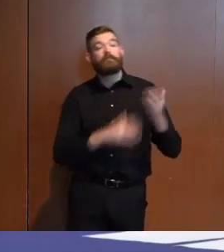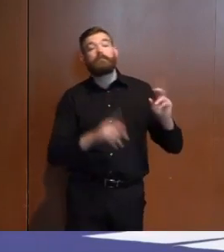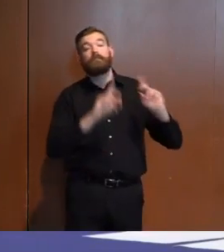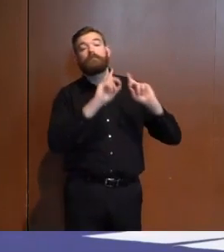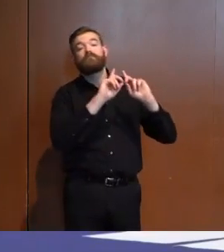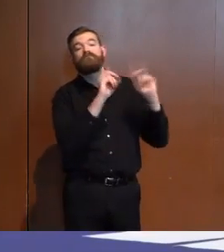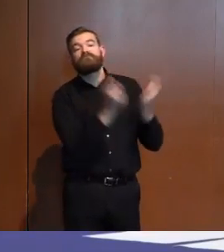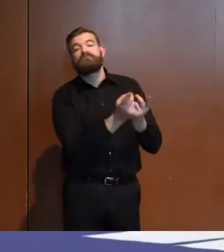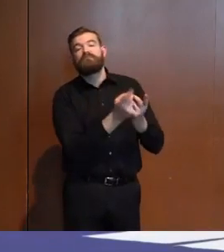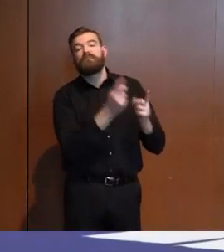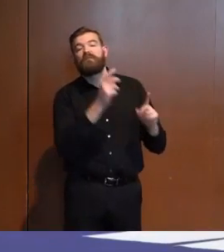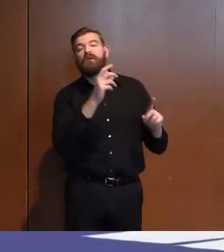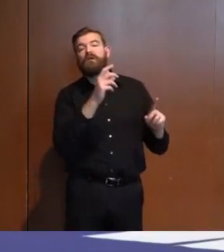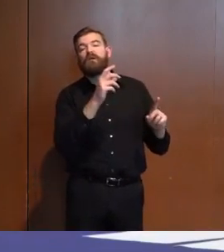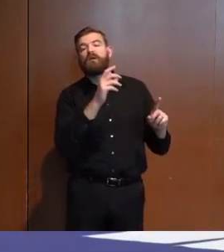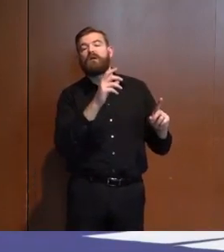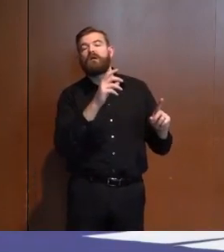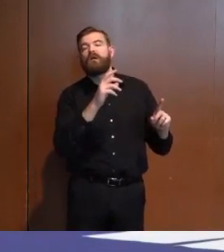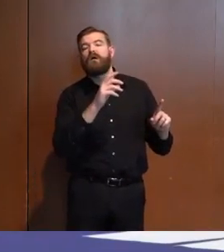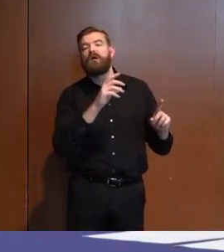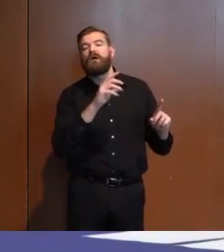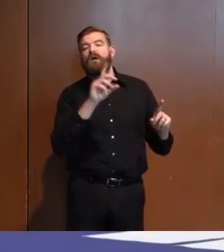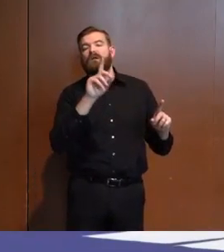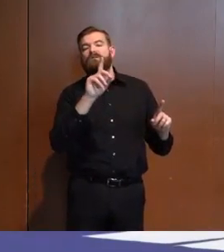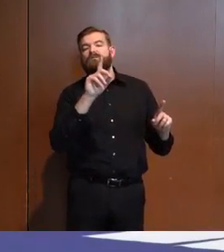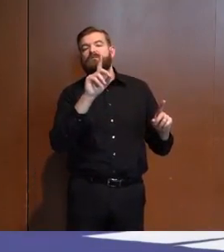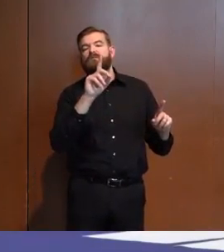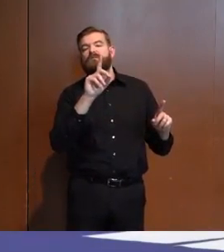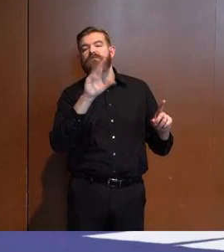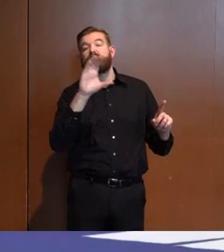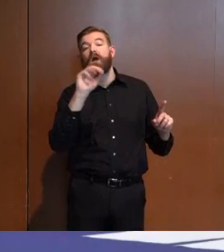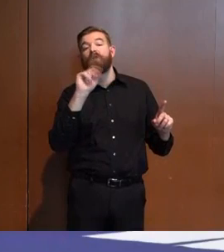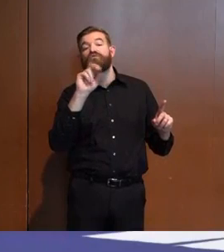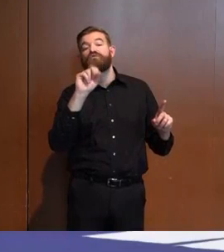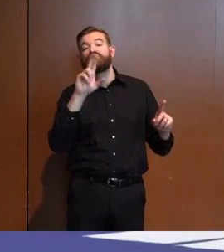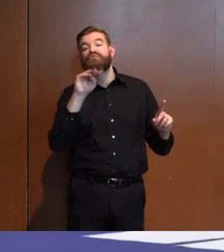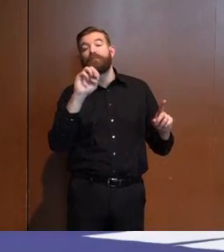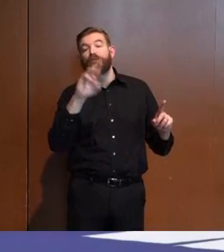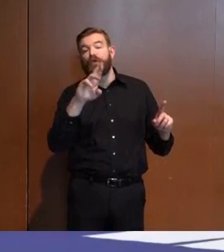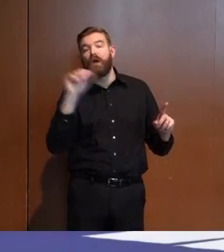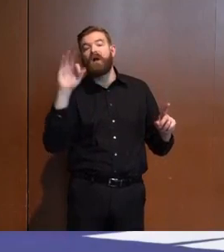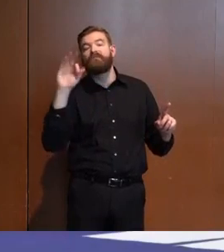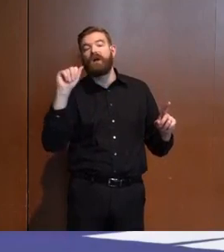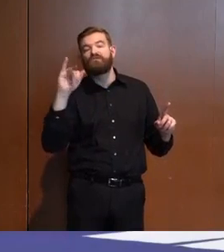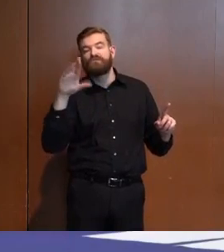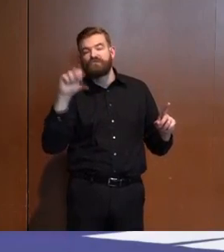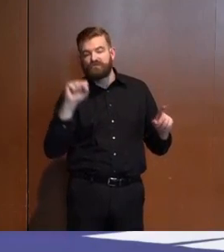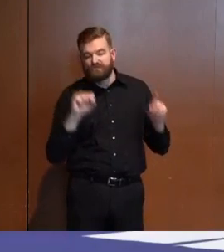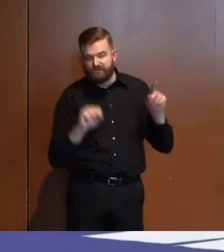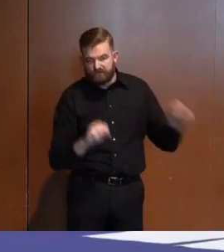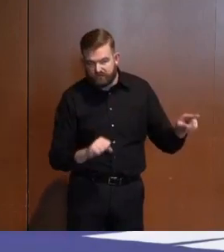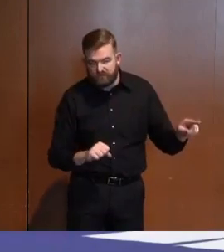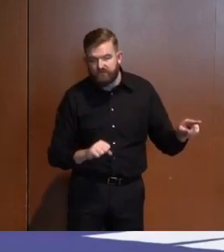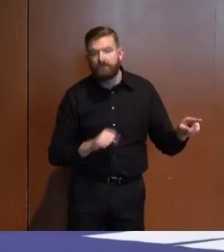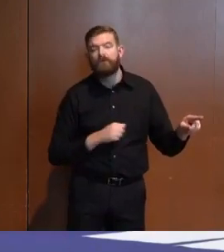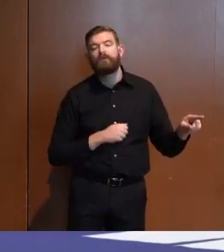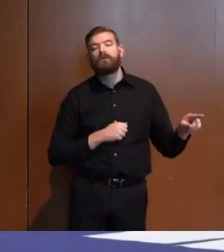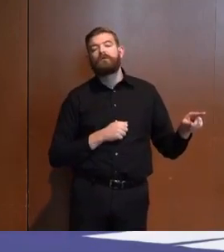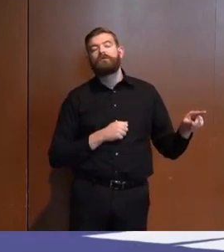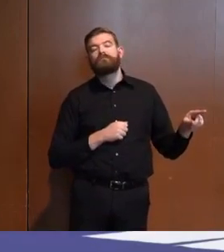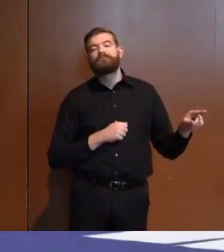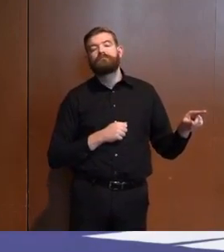enforce it. But just as a general matter, I think what the Colonel said earlier is true. We get a daily law enforcement readout every